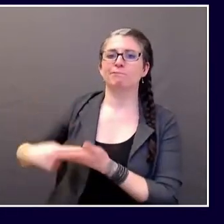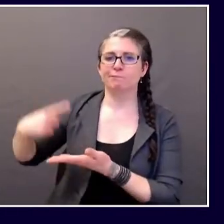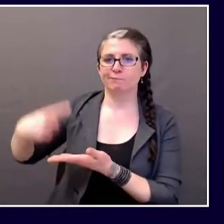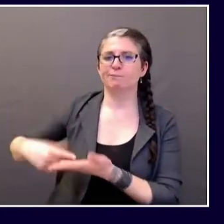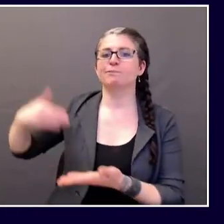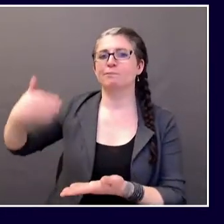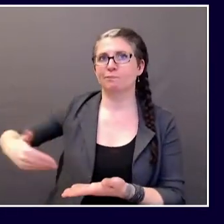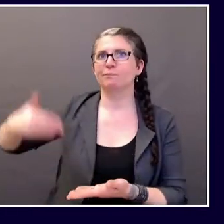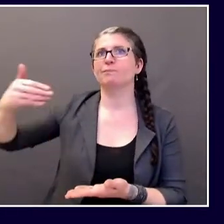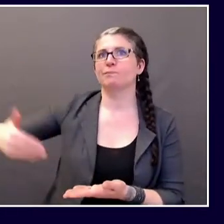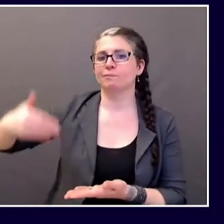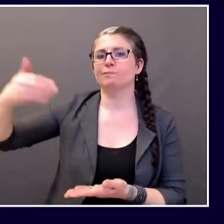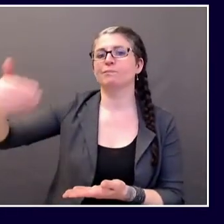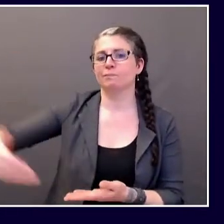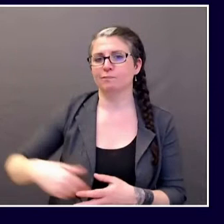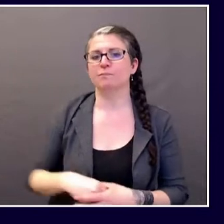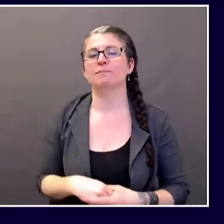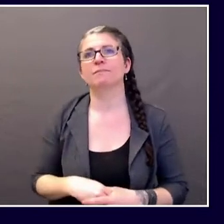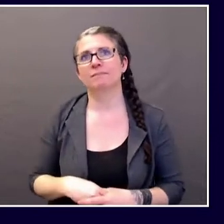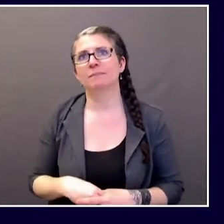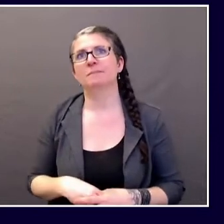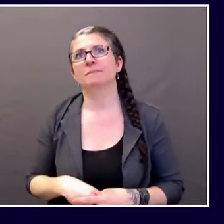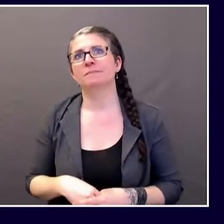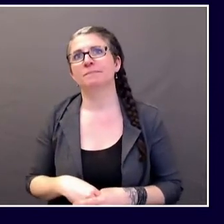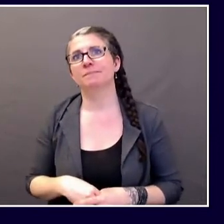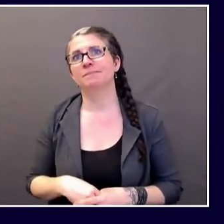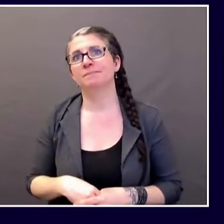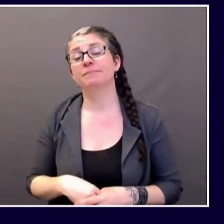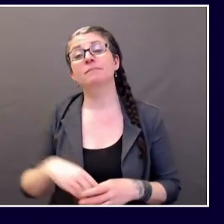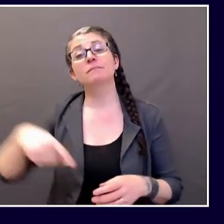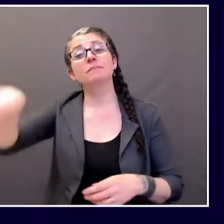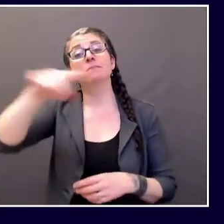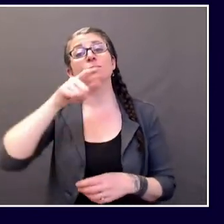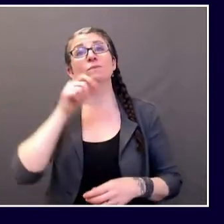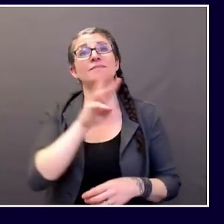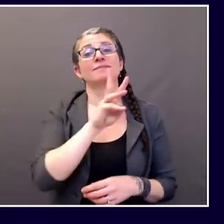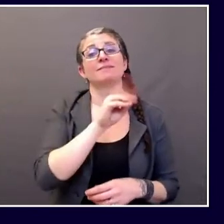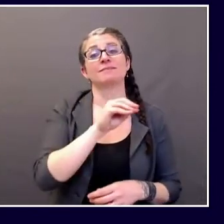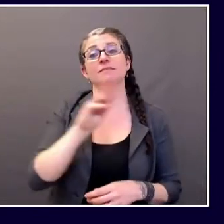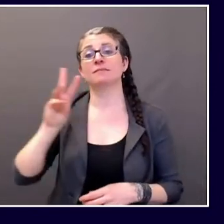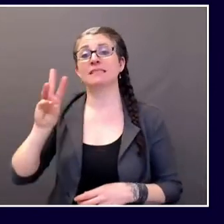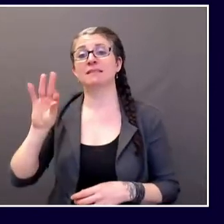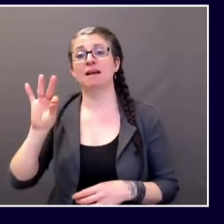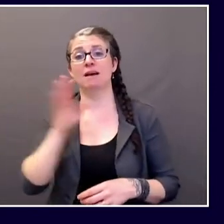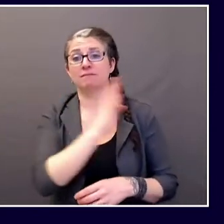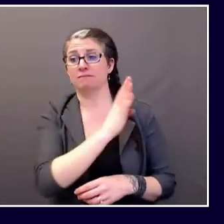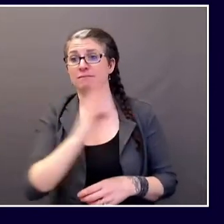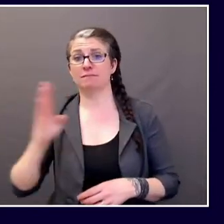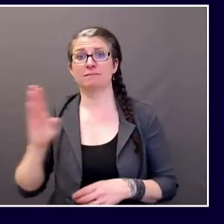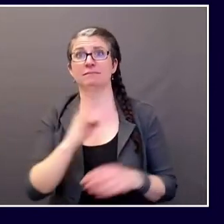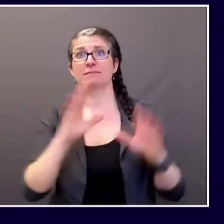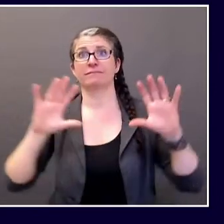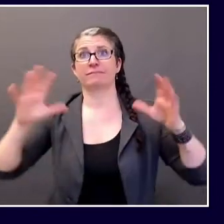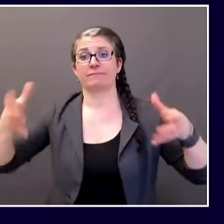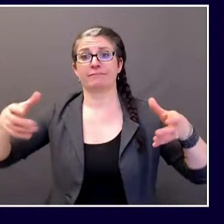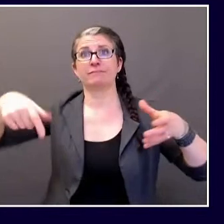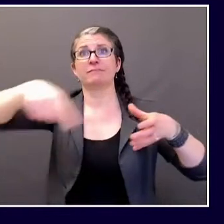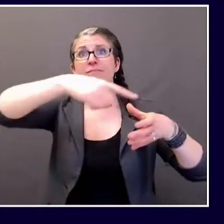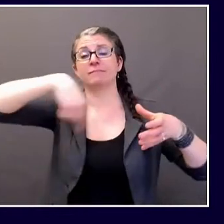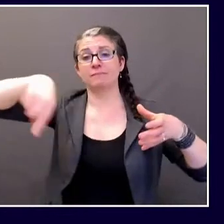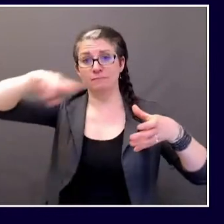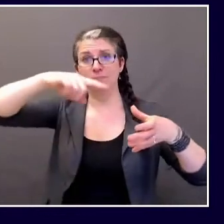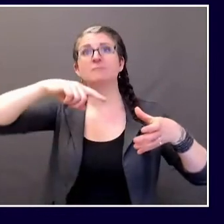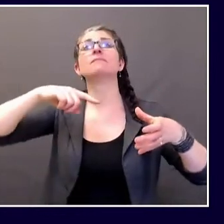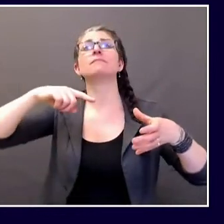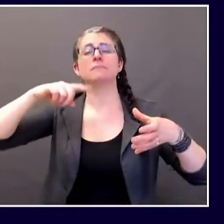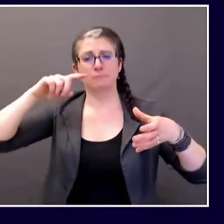made sure to we have made sure to give vaccine to, for example, cancer clinics, dialysis centers, places